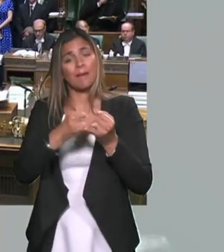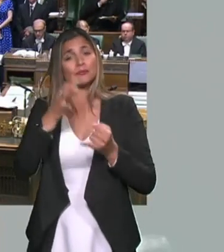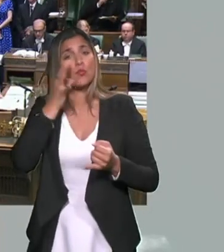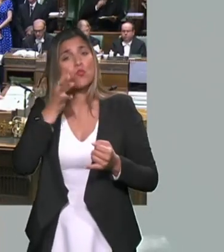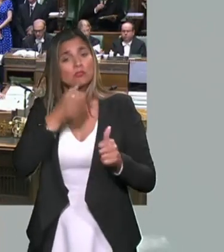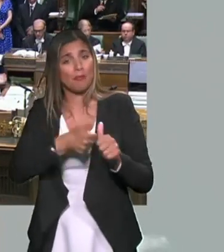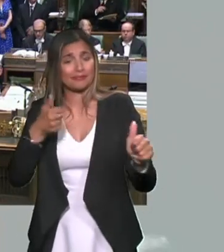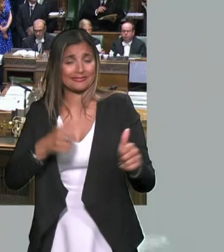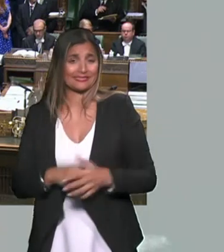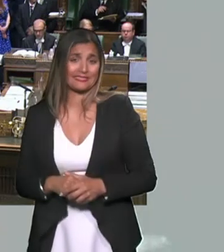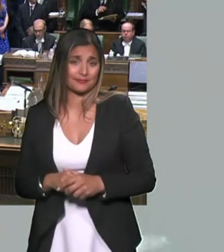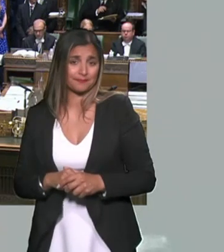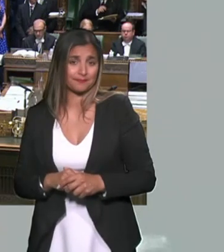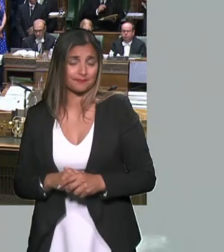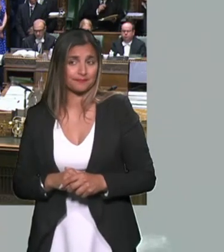I thank her very much, and